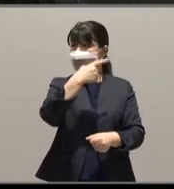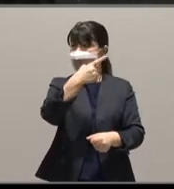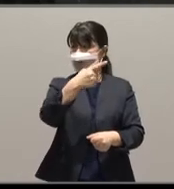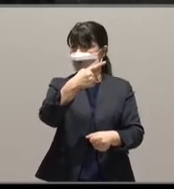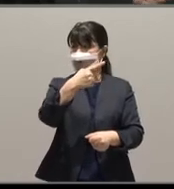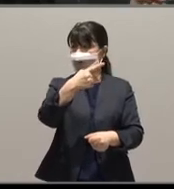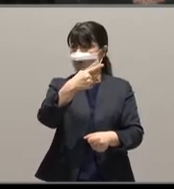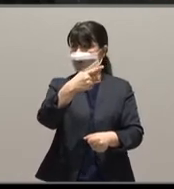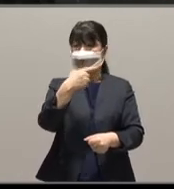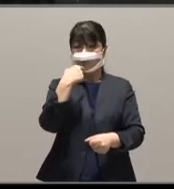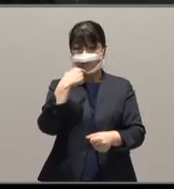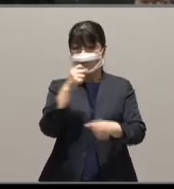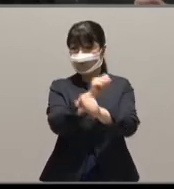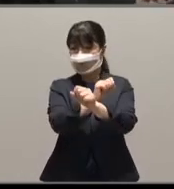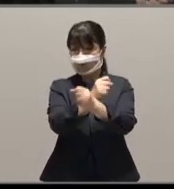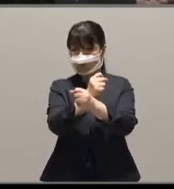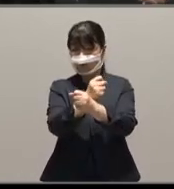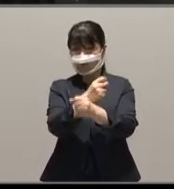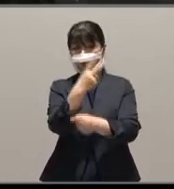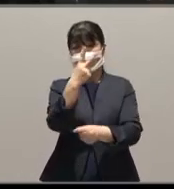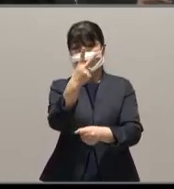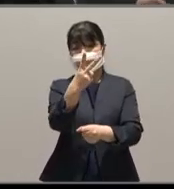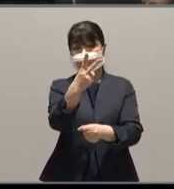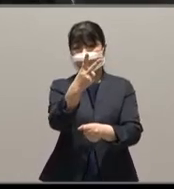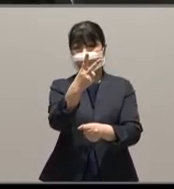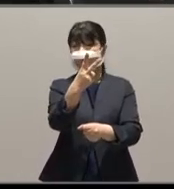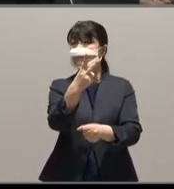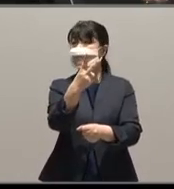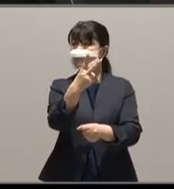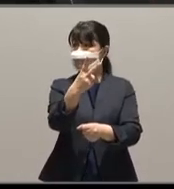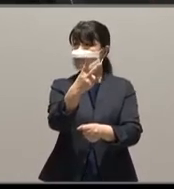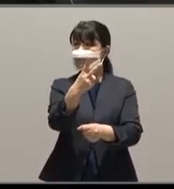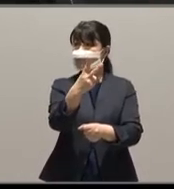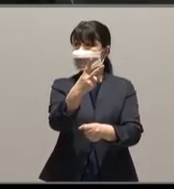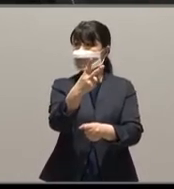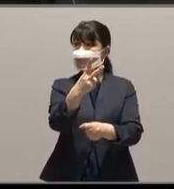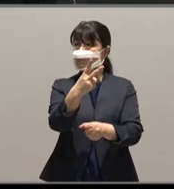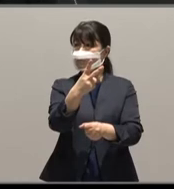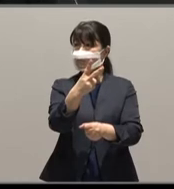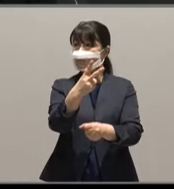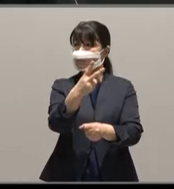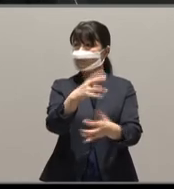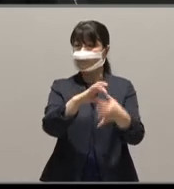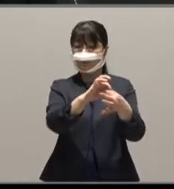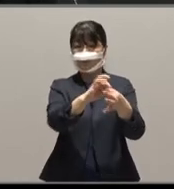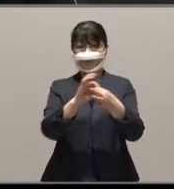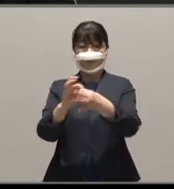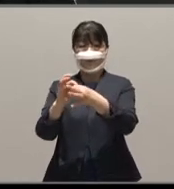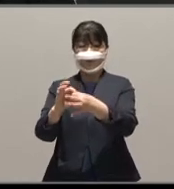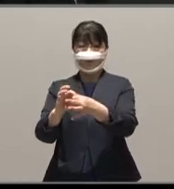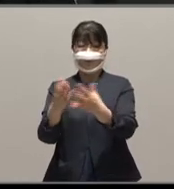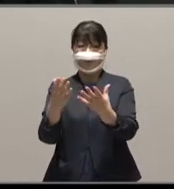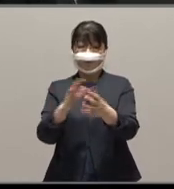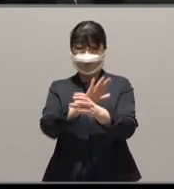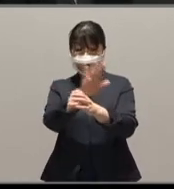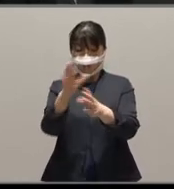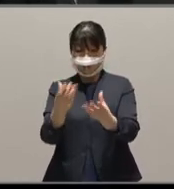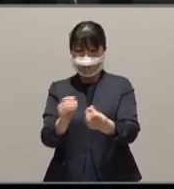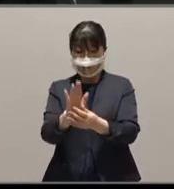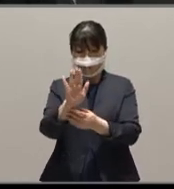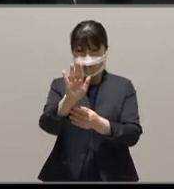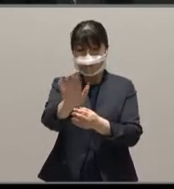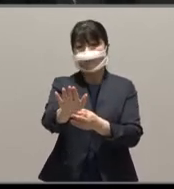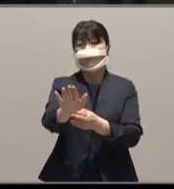21st annual meeting of Japanese Society of Hygiene, My topic was involved in